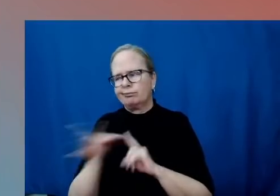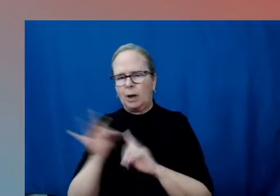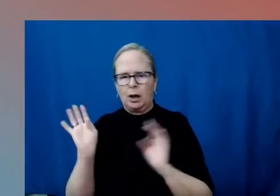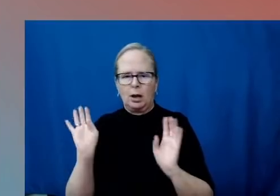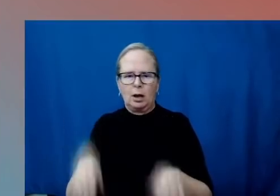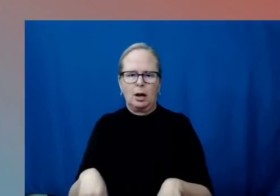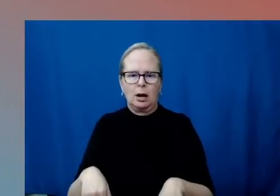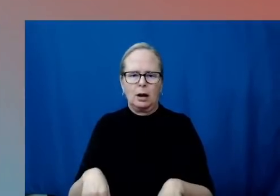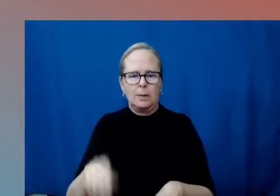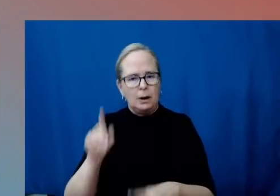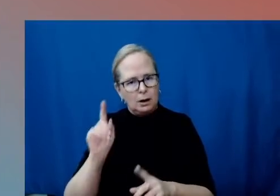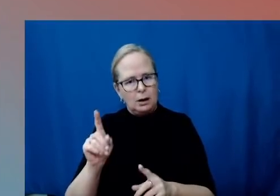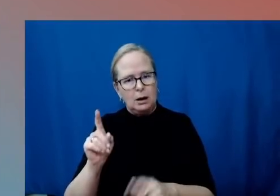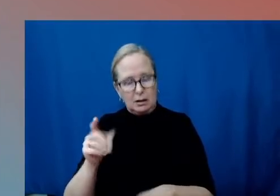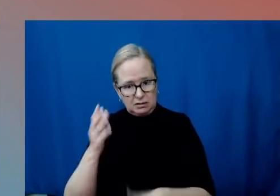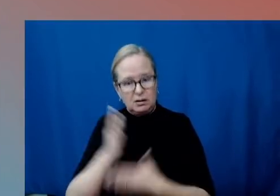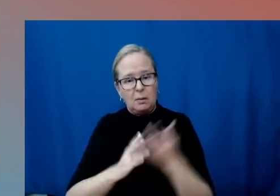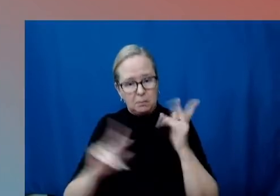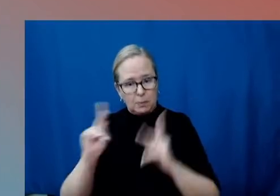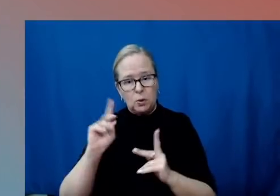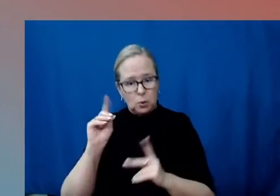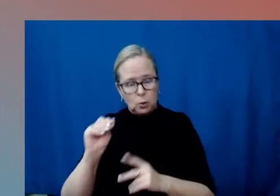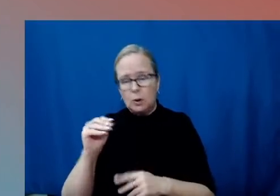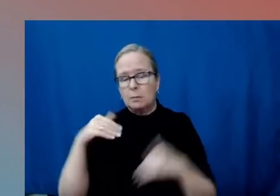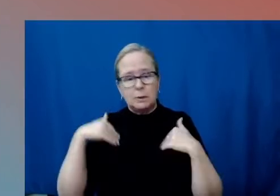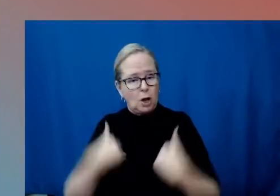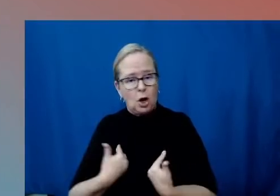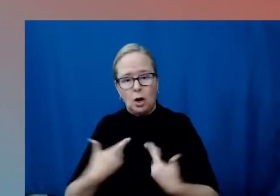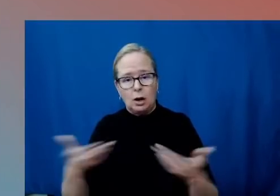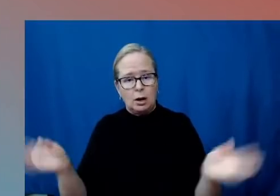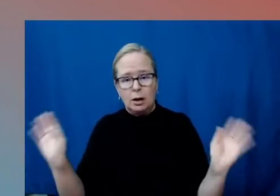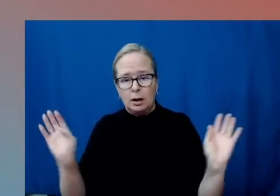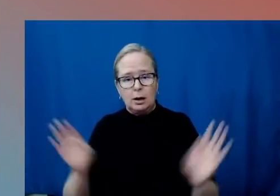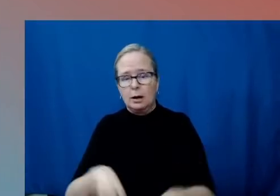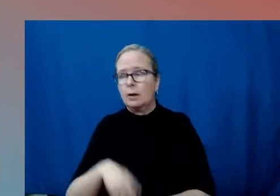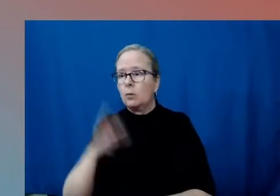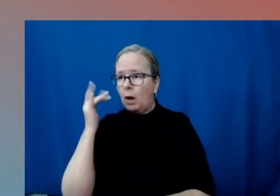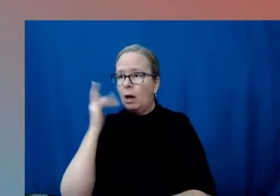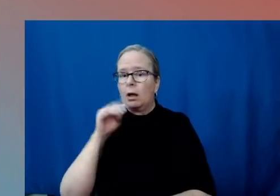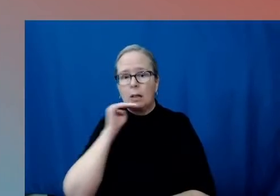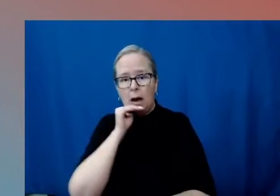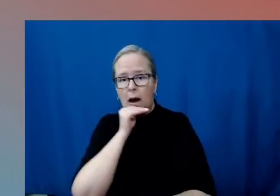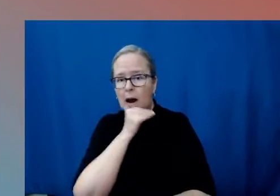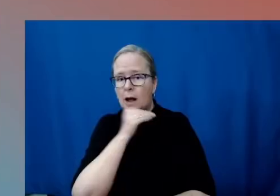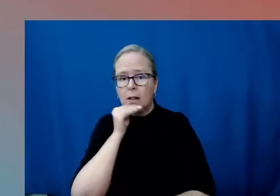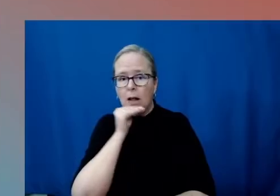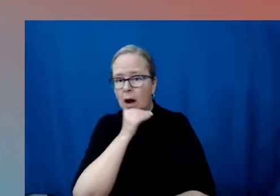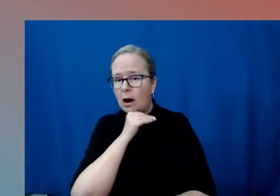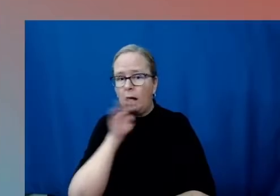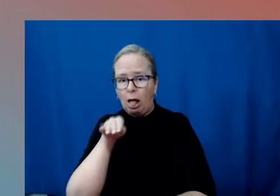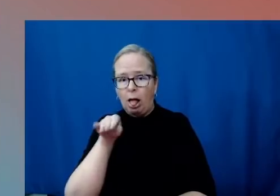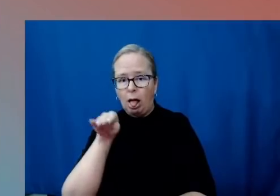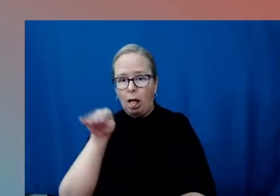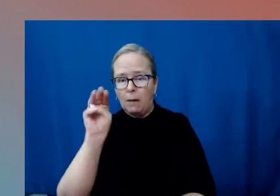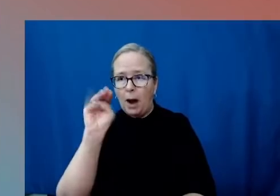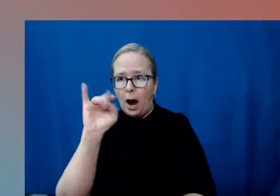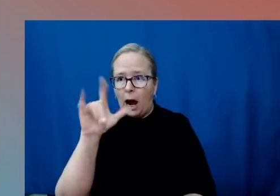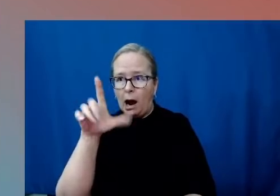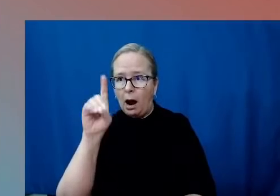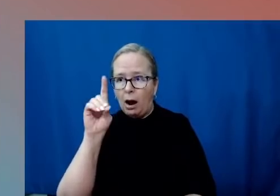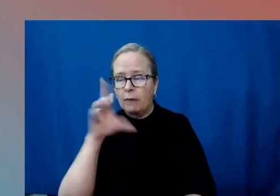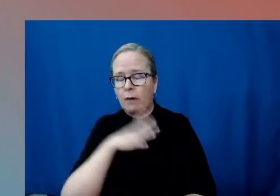But then, as I mentioned earlier, we've been sold a lie that if we get it, then we're done, right? Like, we're seeing people that are getting it and then getting it